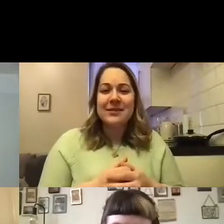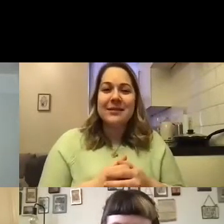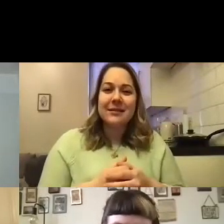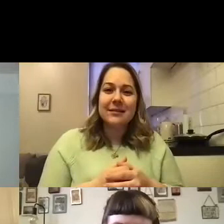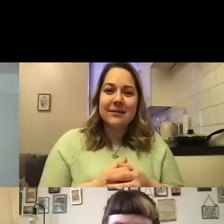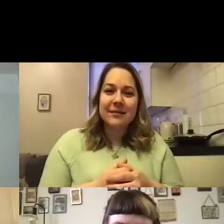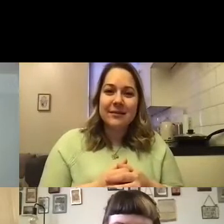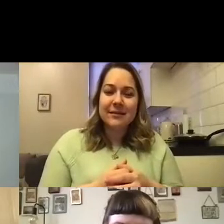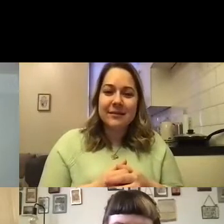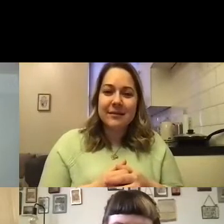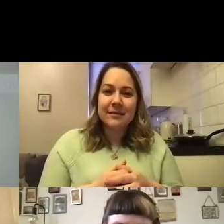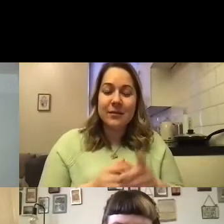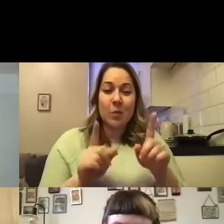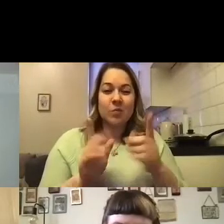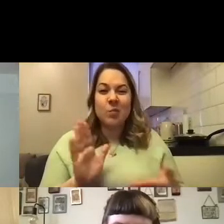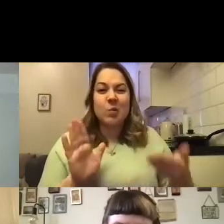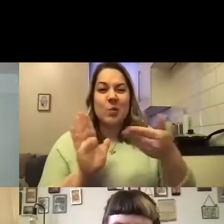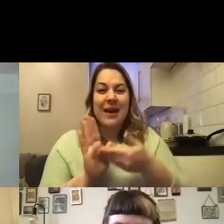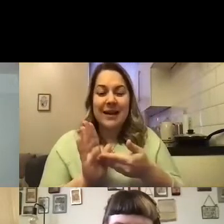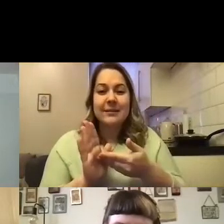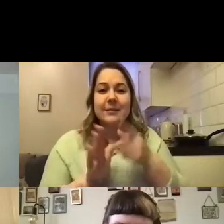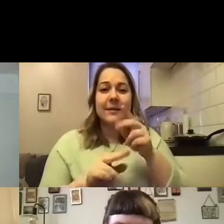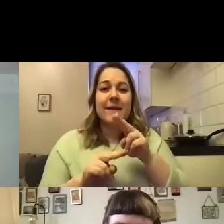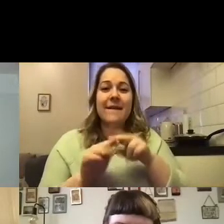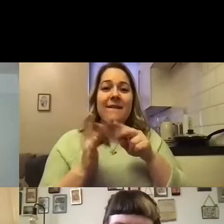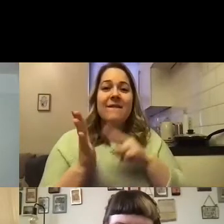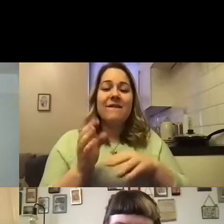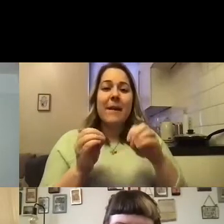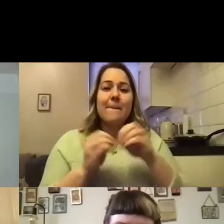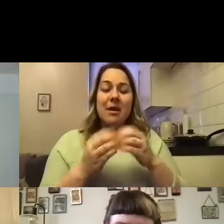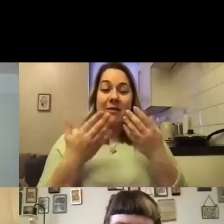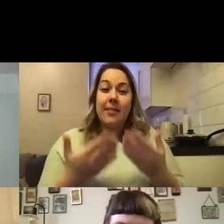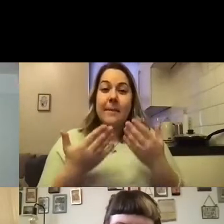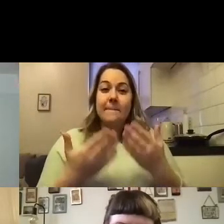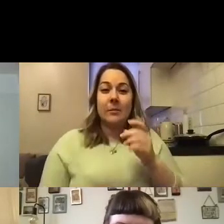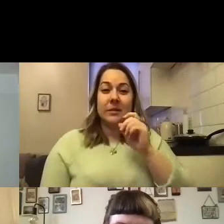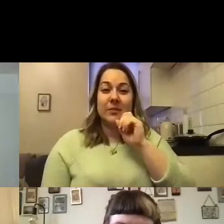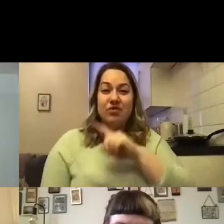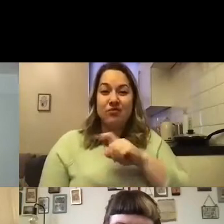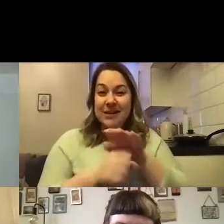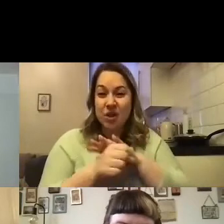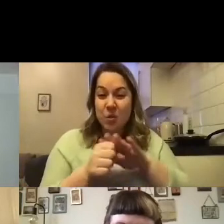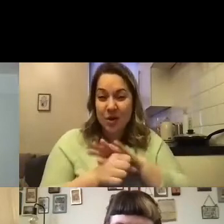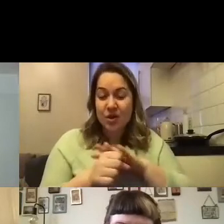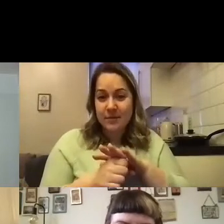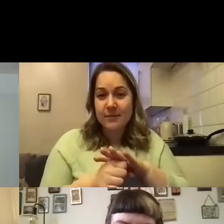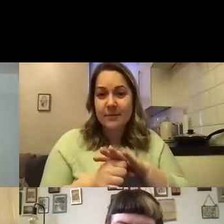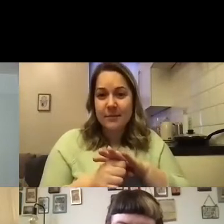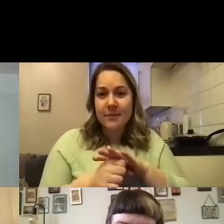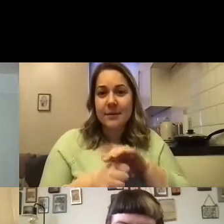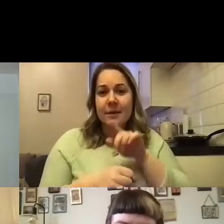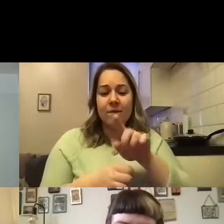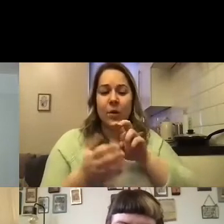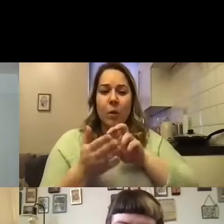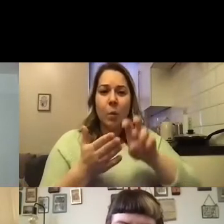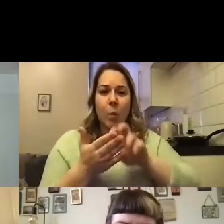Great. Well, thank you. Also worth saying, the Finborough is in a very odd position. So, you know, if you walk 5 minutes